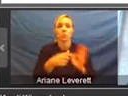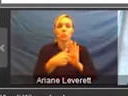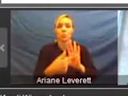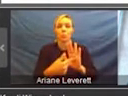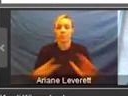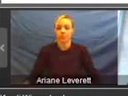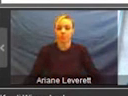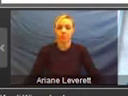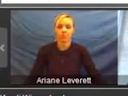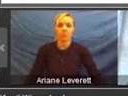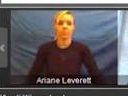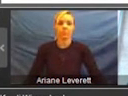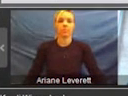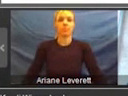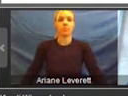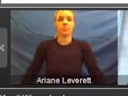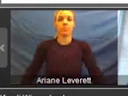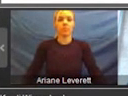Oh, no.